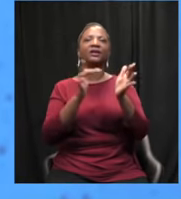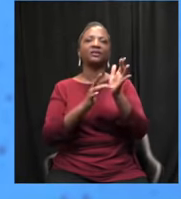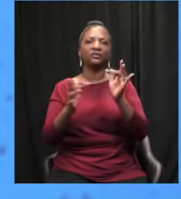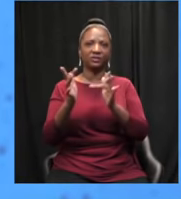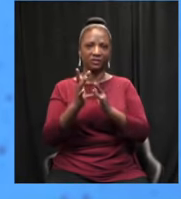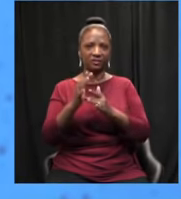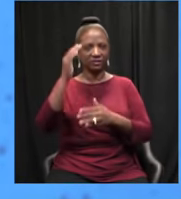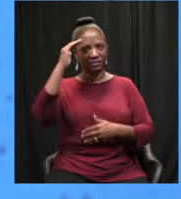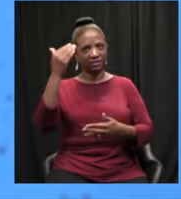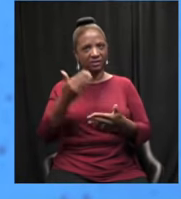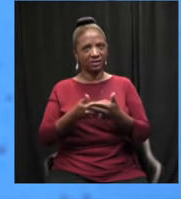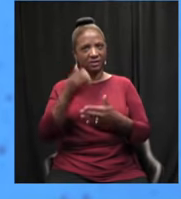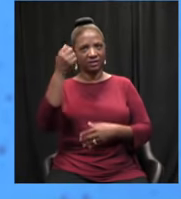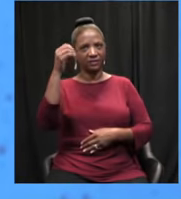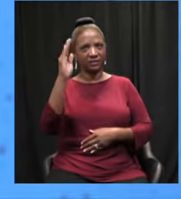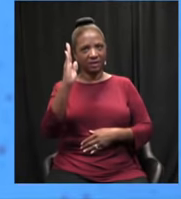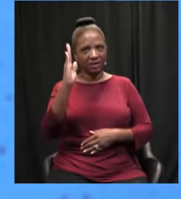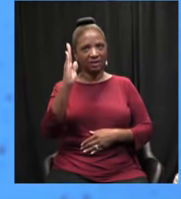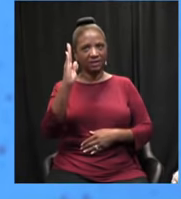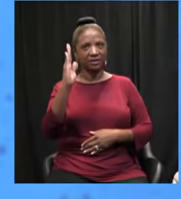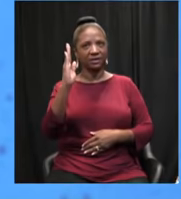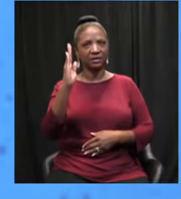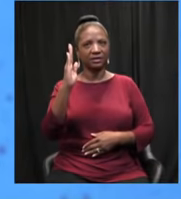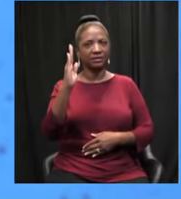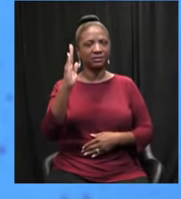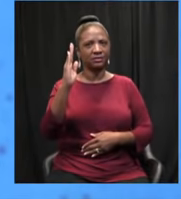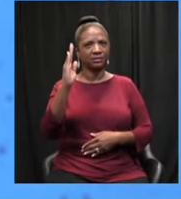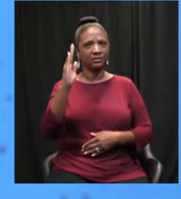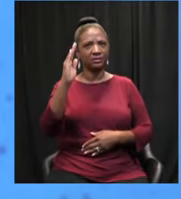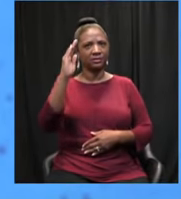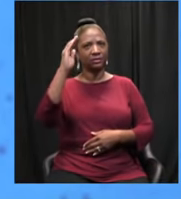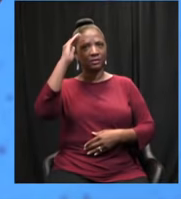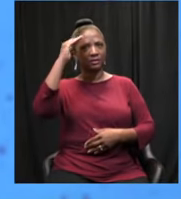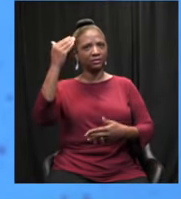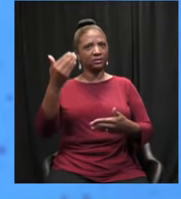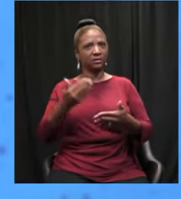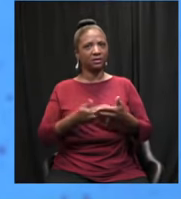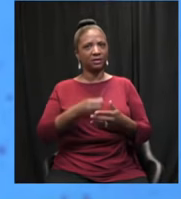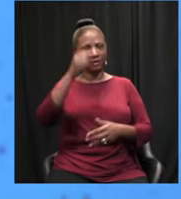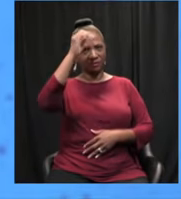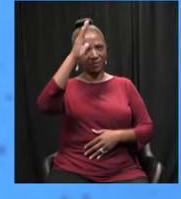God speaks to his deity, Son of Man speaks to his humanity.